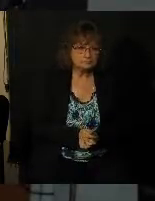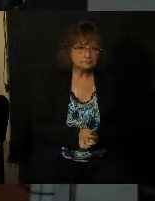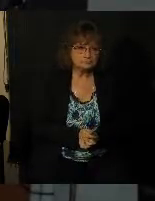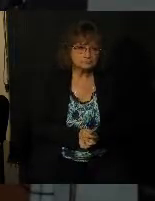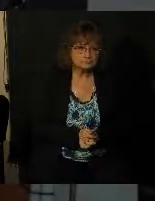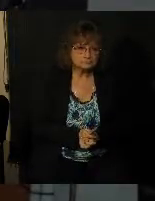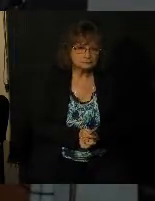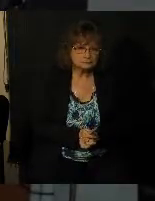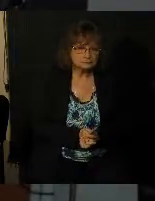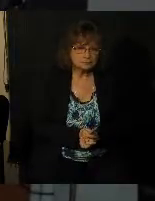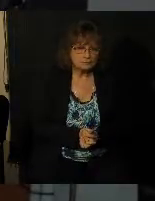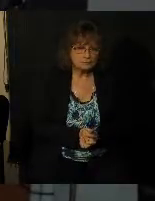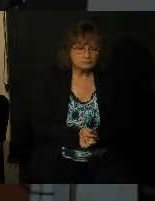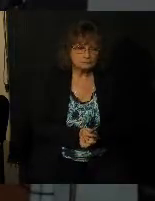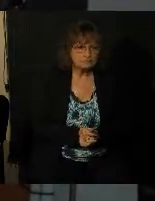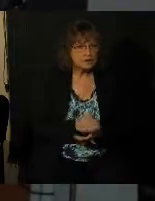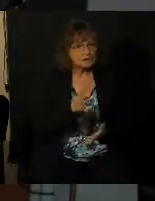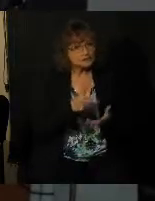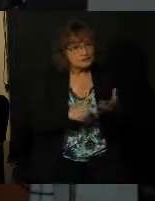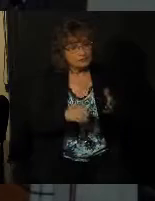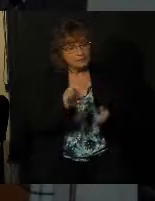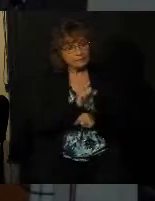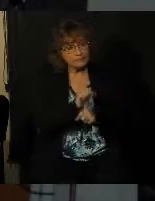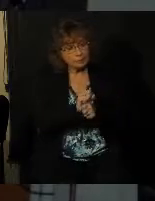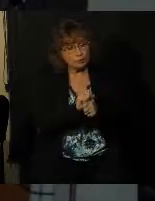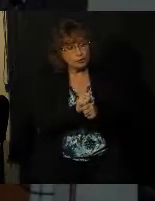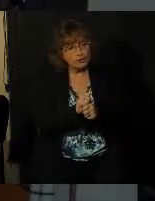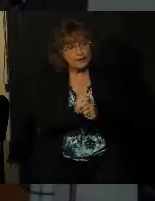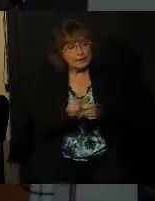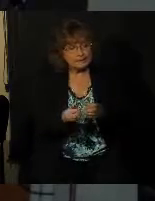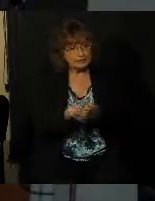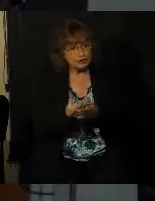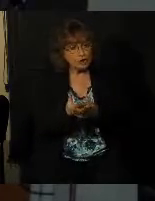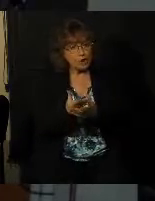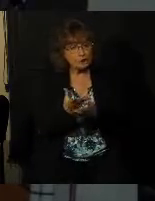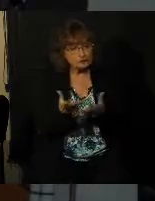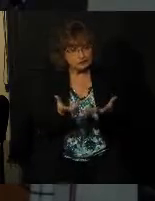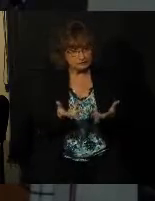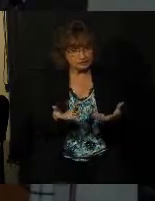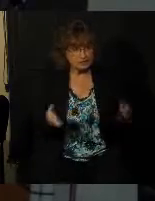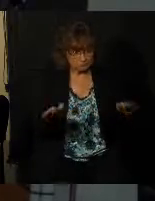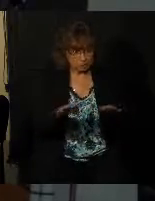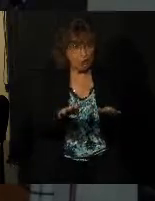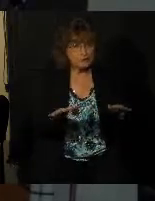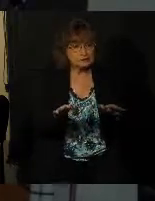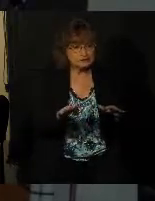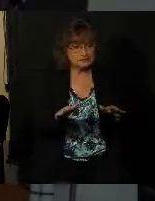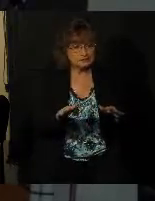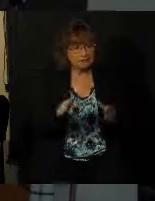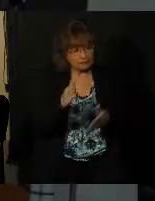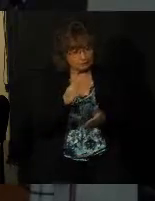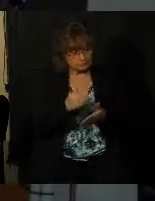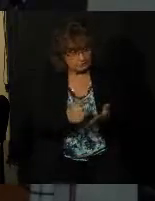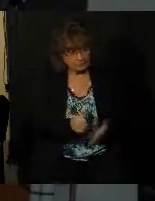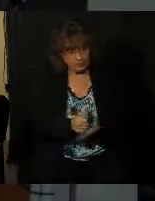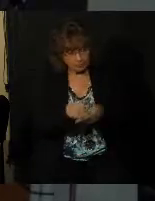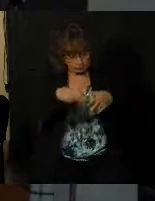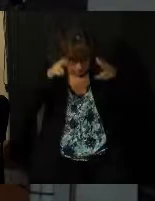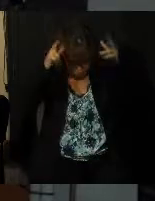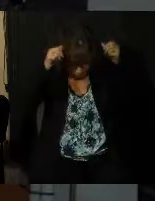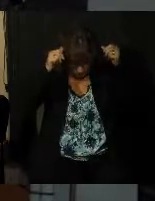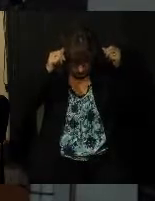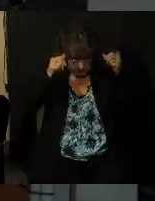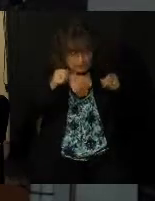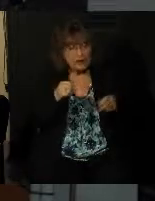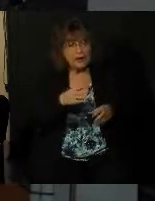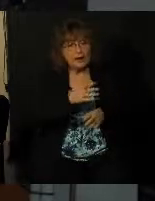have weeds to pull for some behavior yesterday. And then at 5 o'clock, they're all showering to make it back in